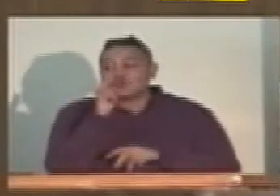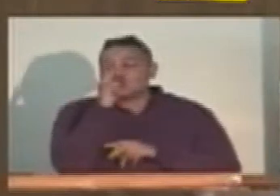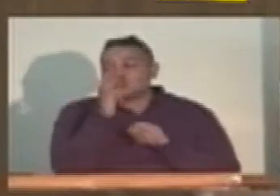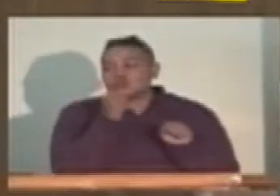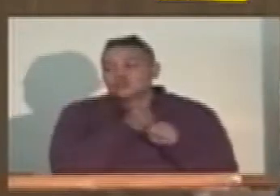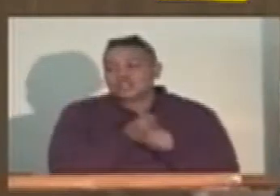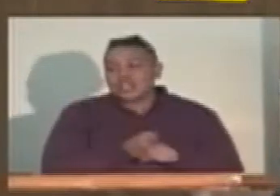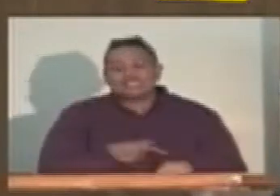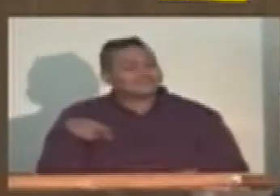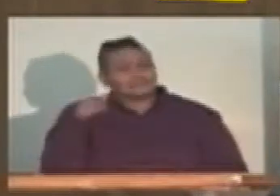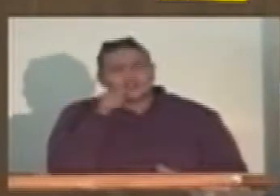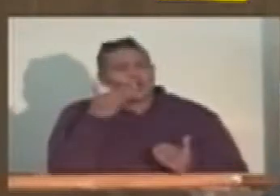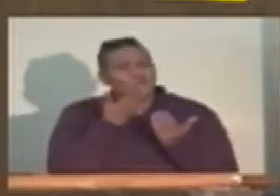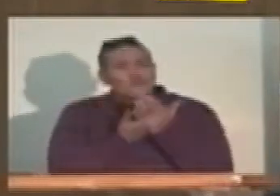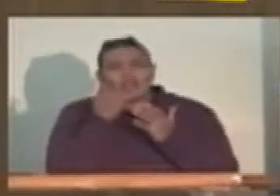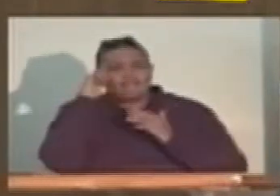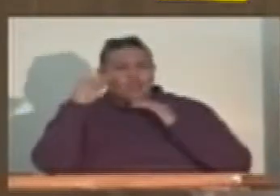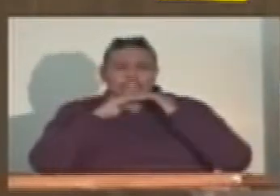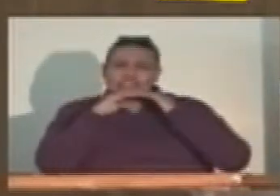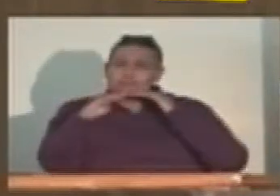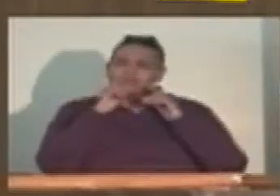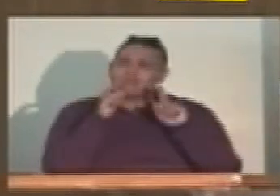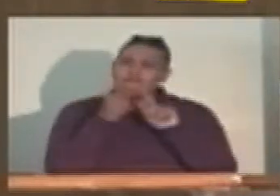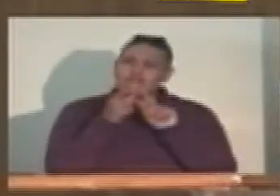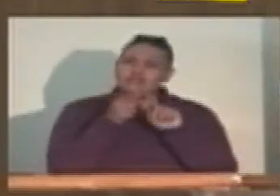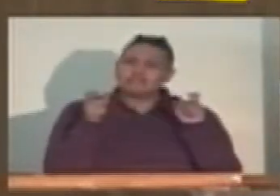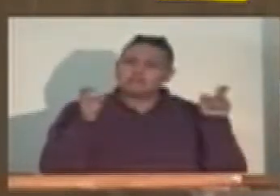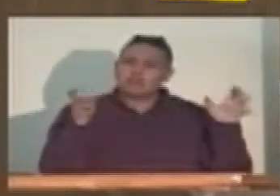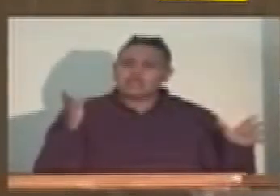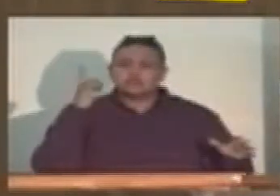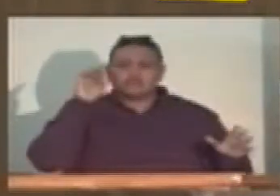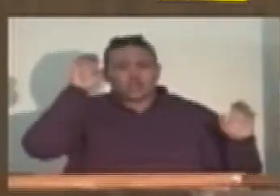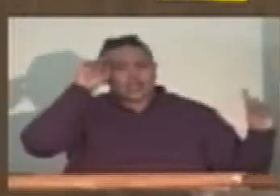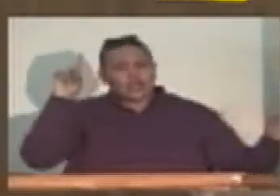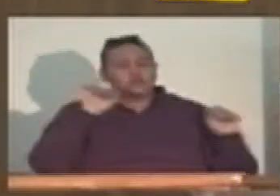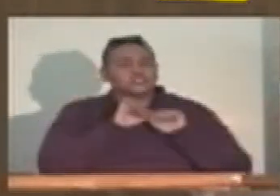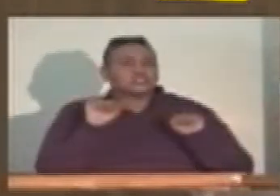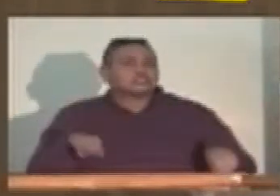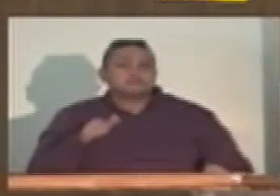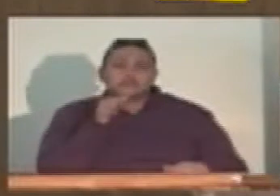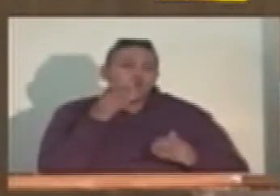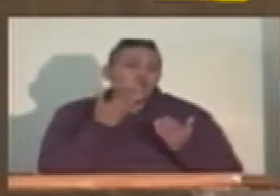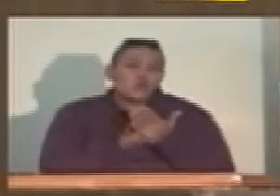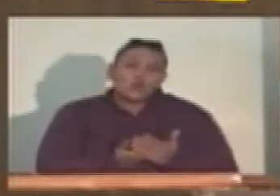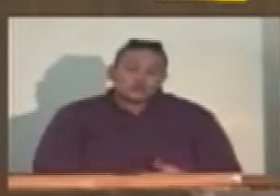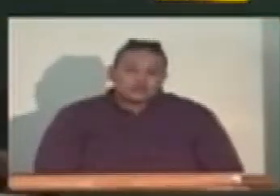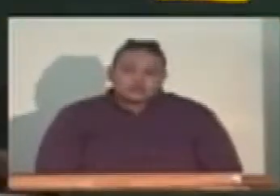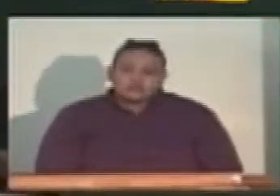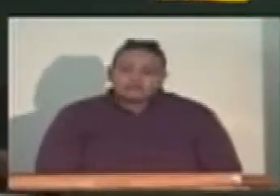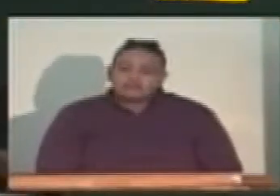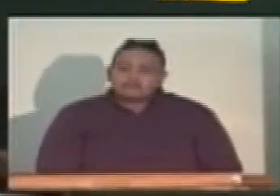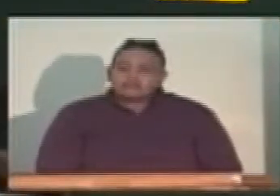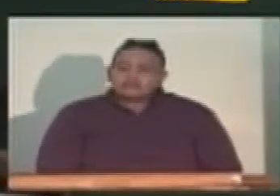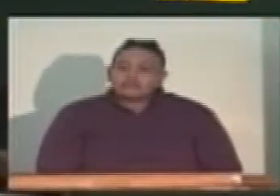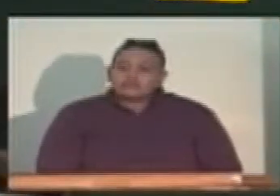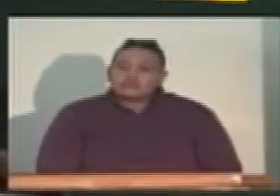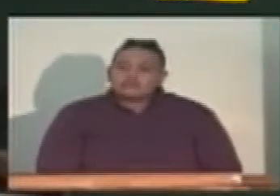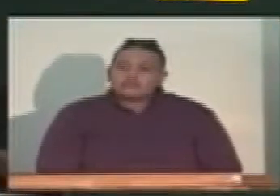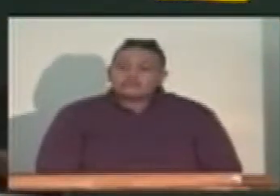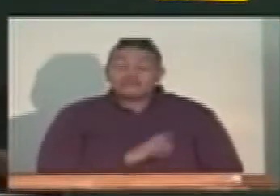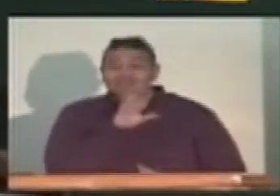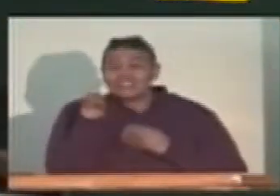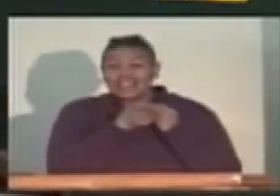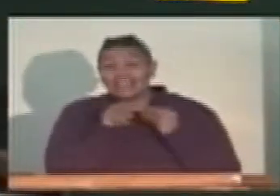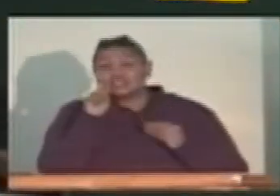not augur well for stability and effective management of the education system. There is also